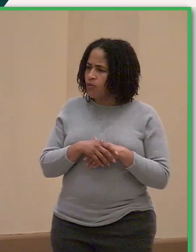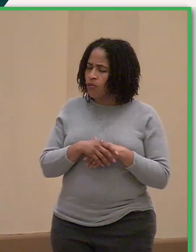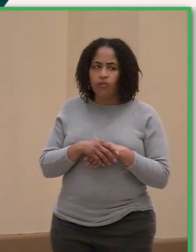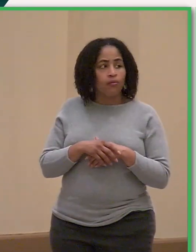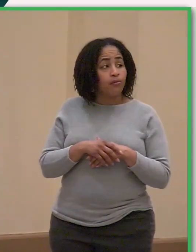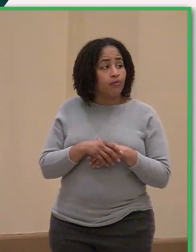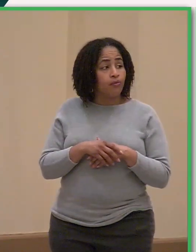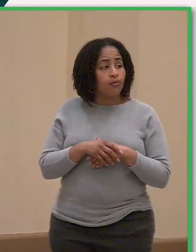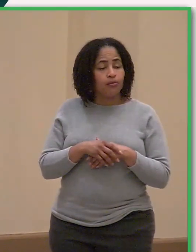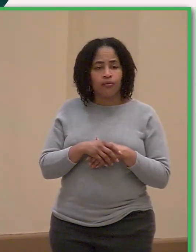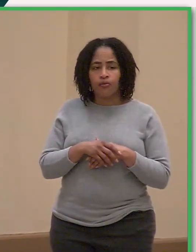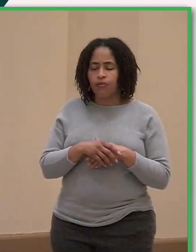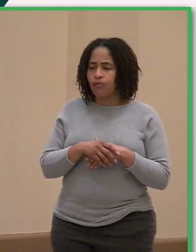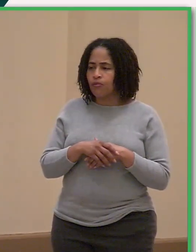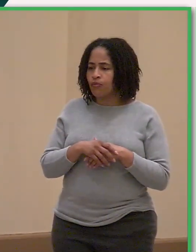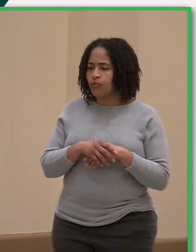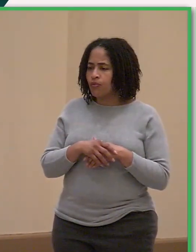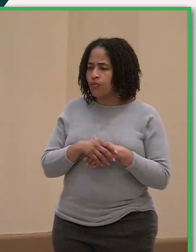smashed in